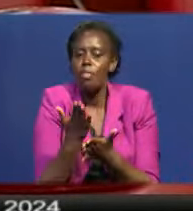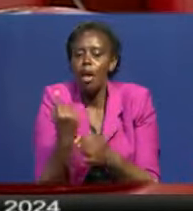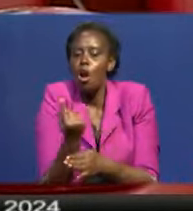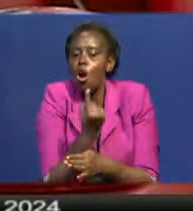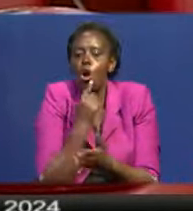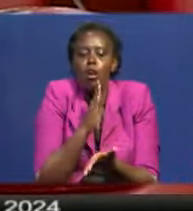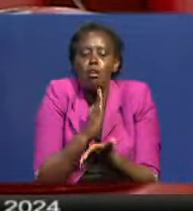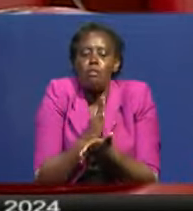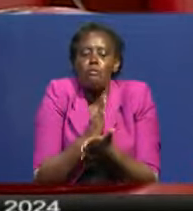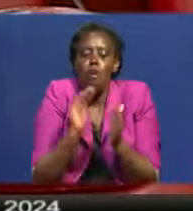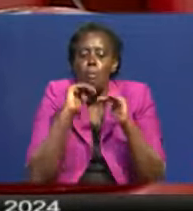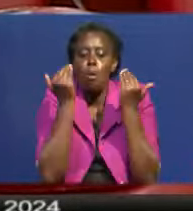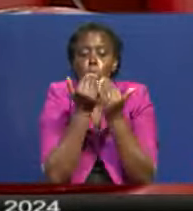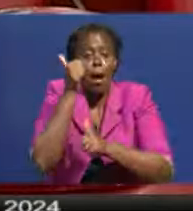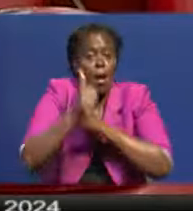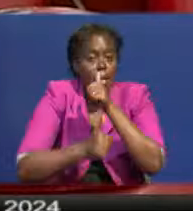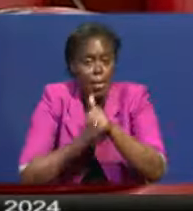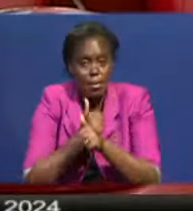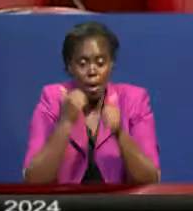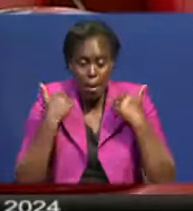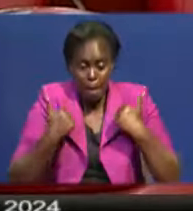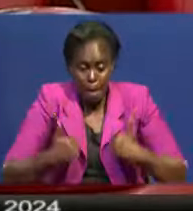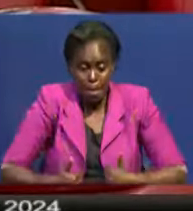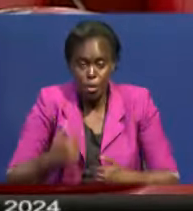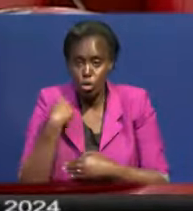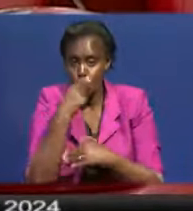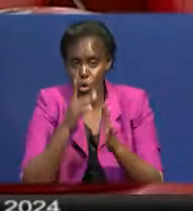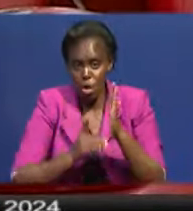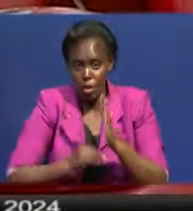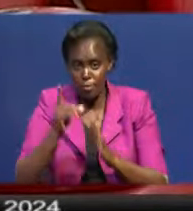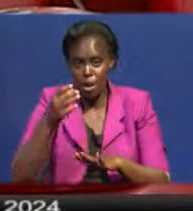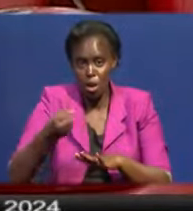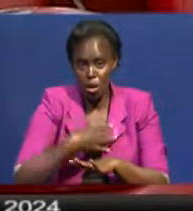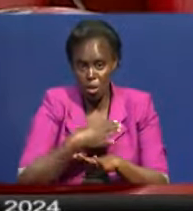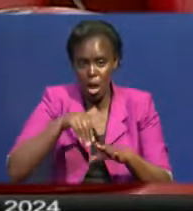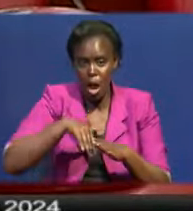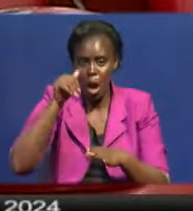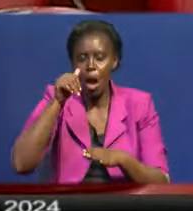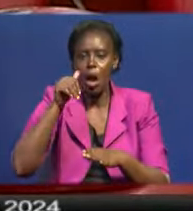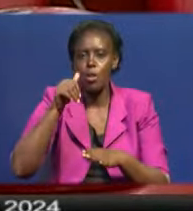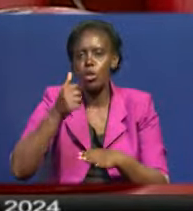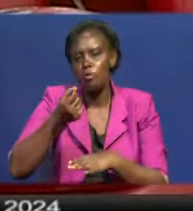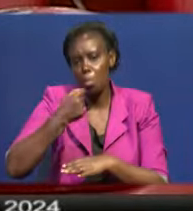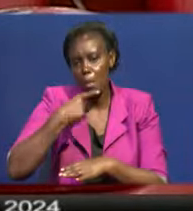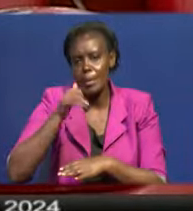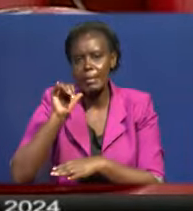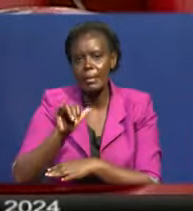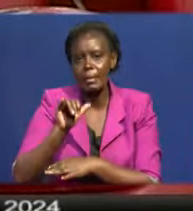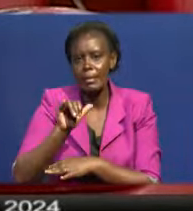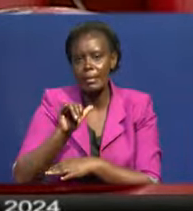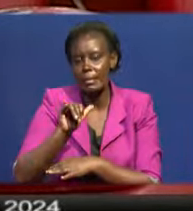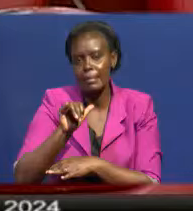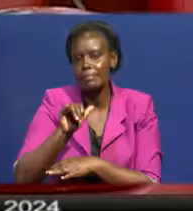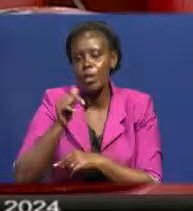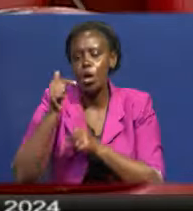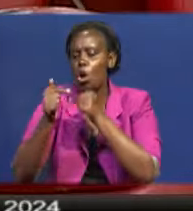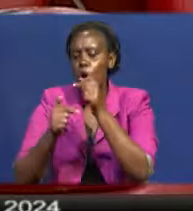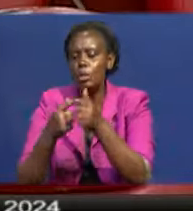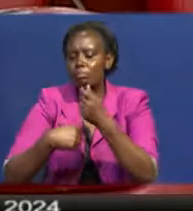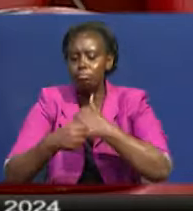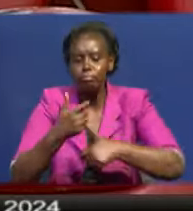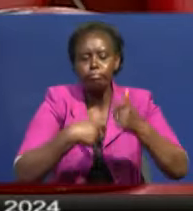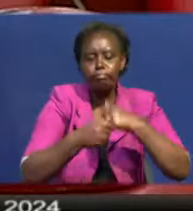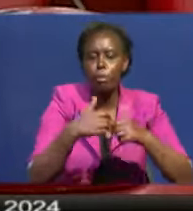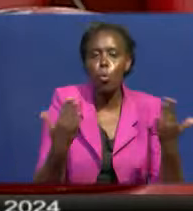only confirmed by world science, but persons who developed cancer as a result of those pesticides continue to be sold in